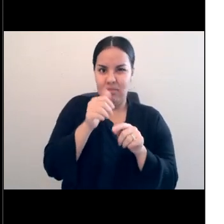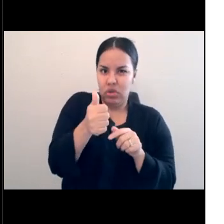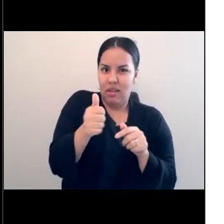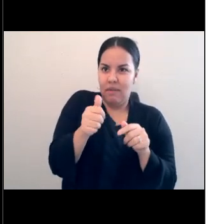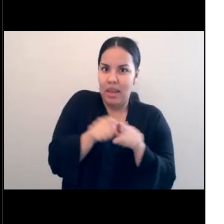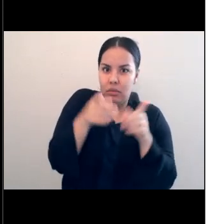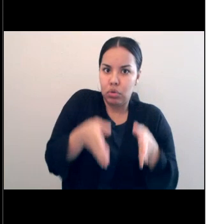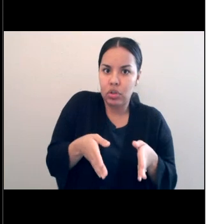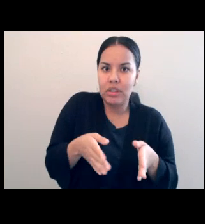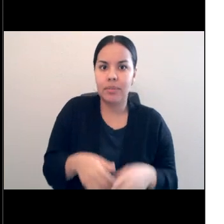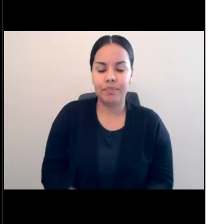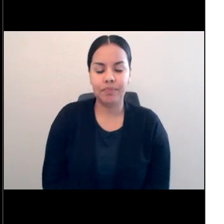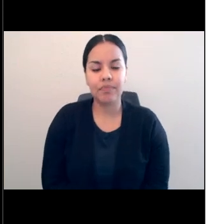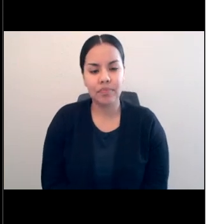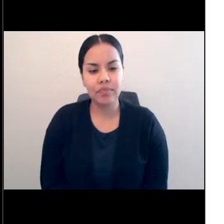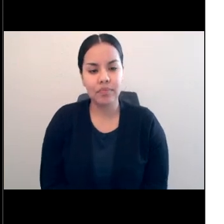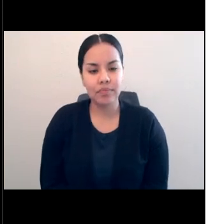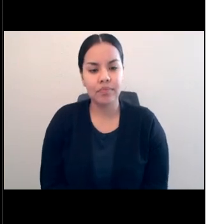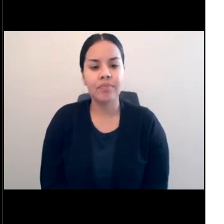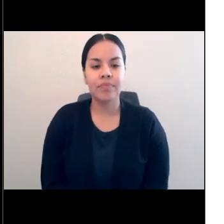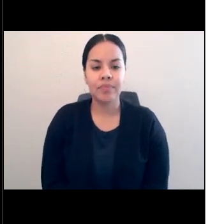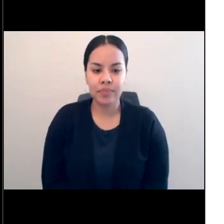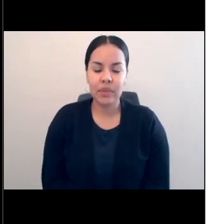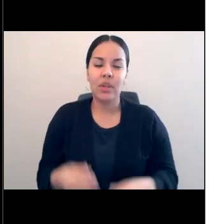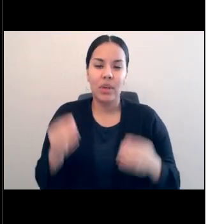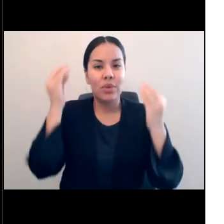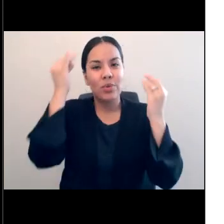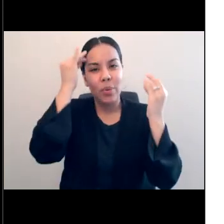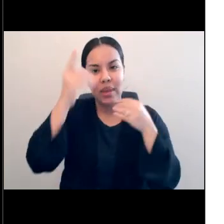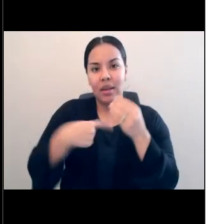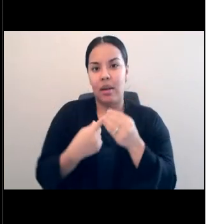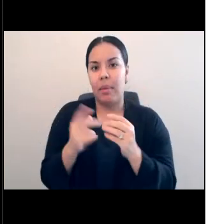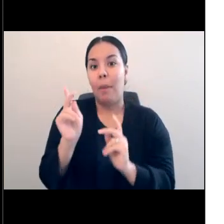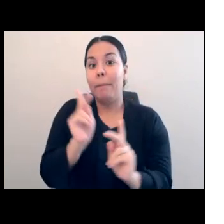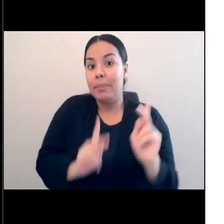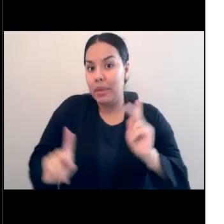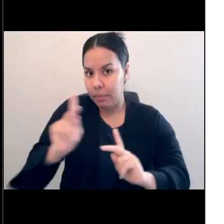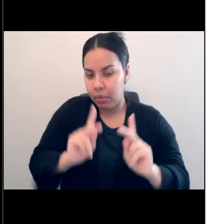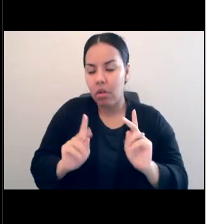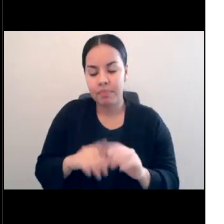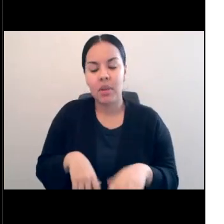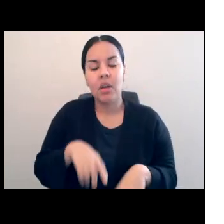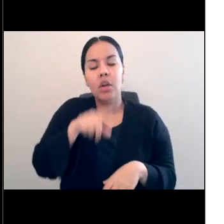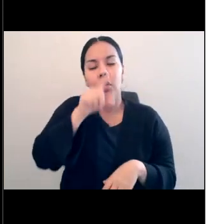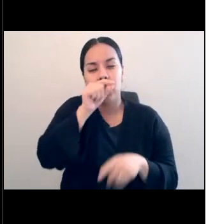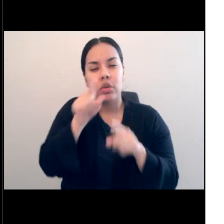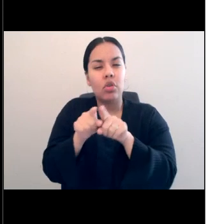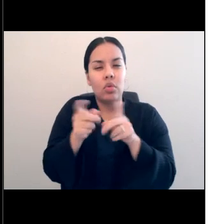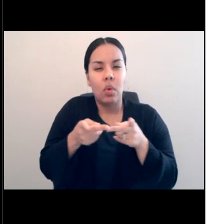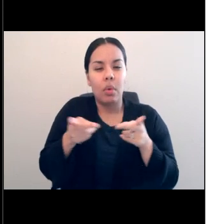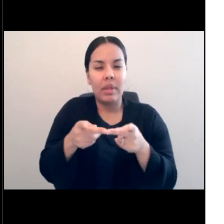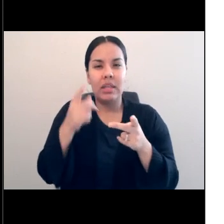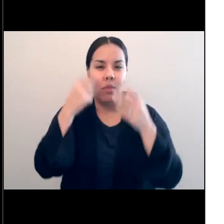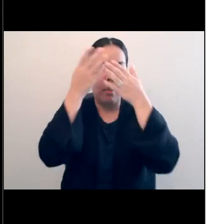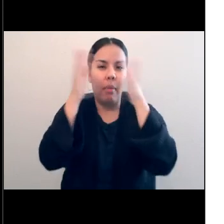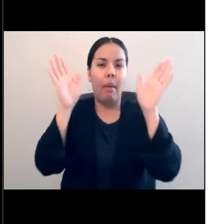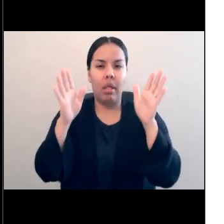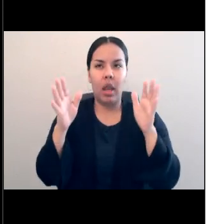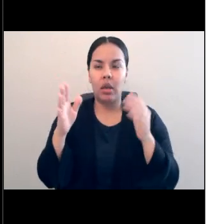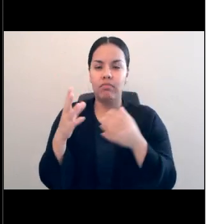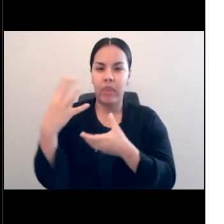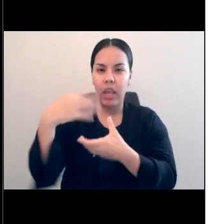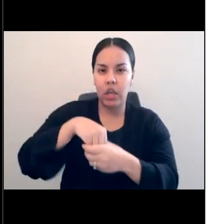And so thinking about people, right? Twitter is also a vector for public engagement. So that